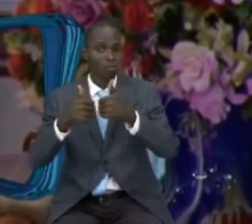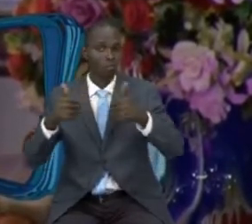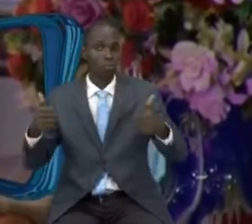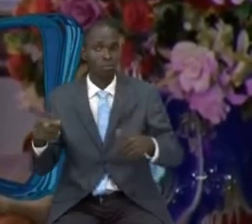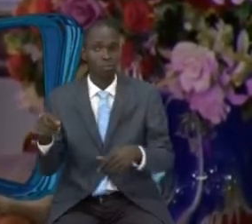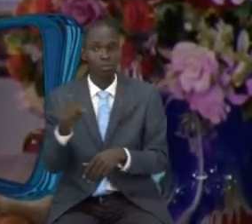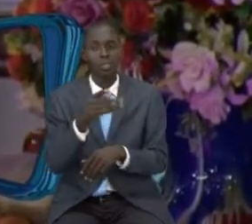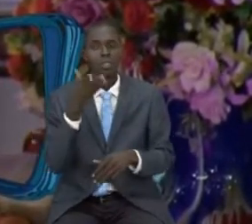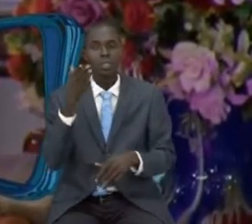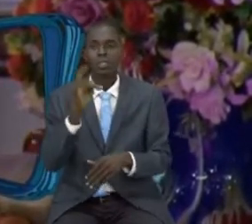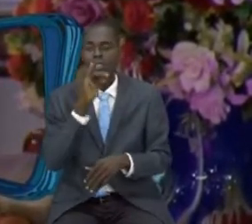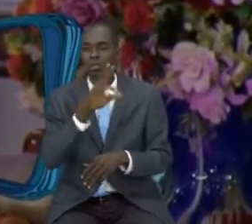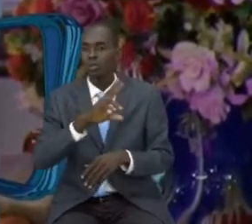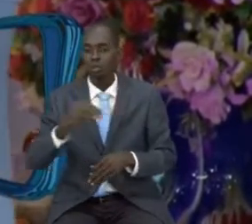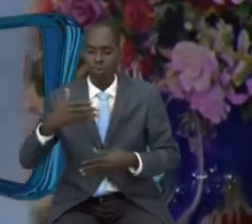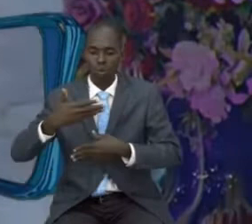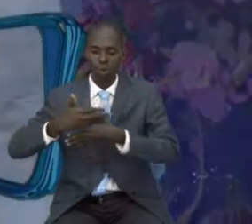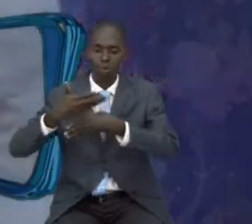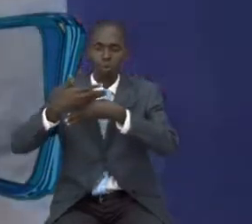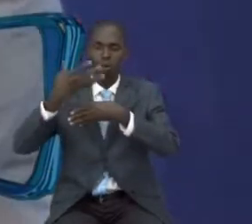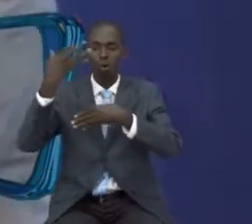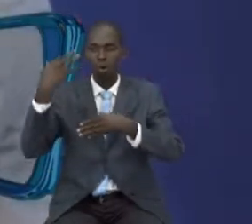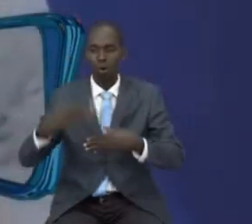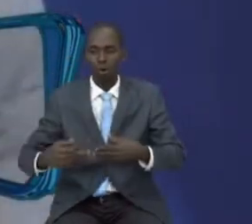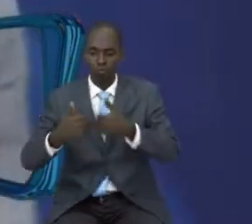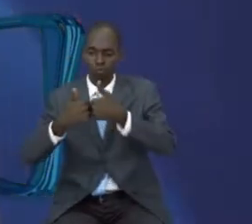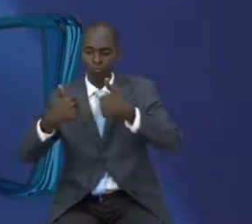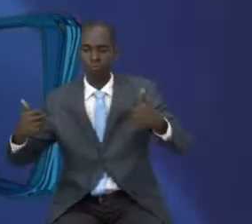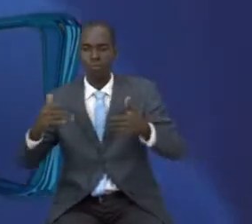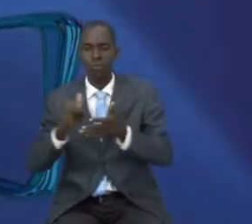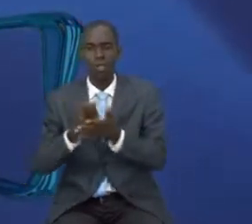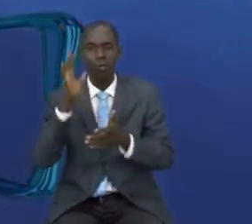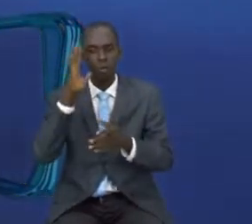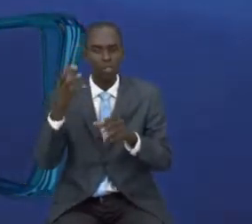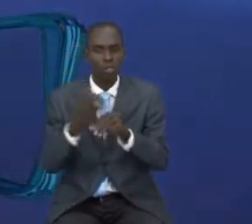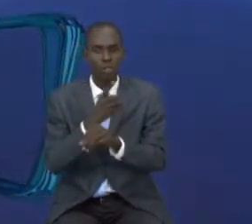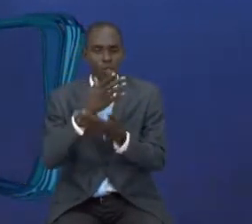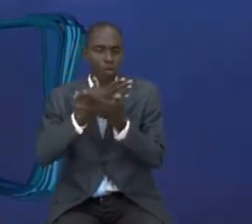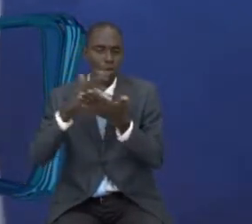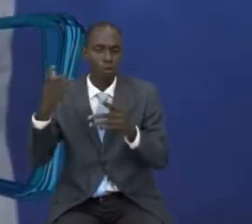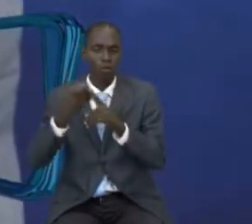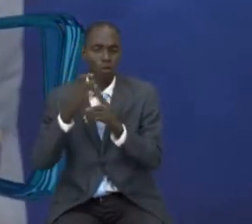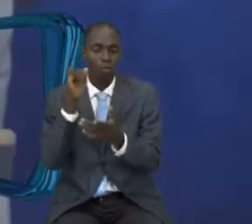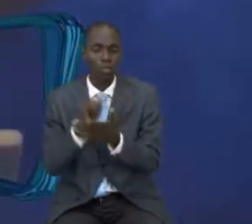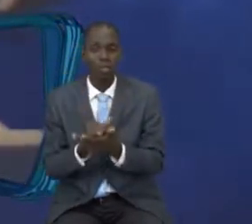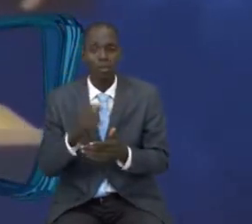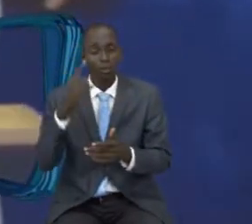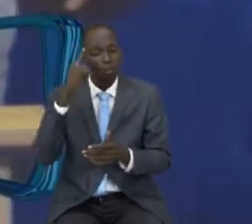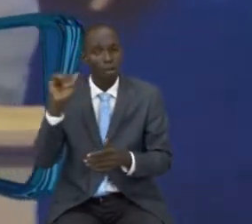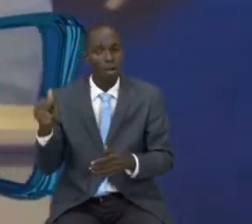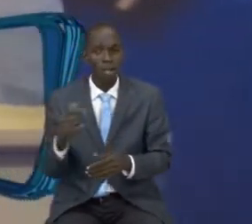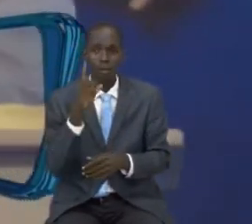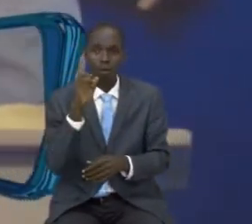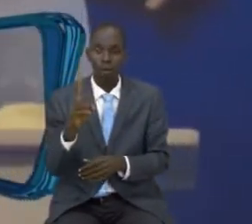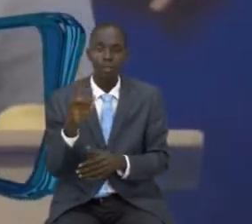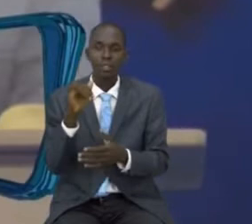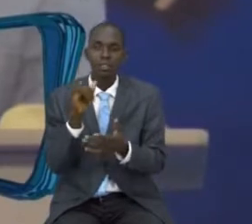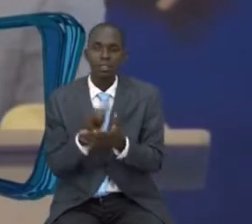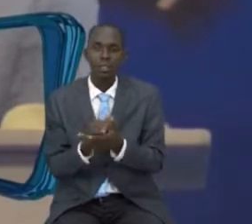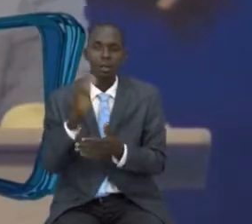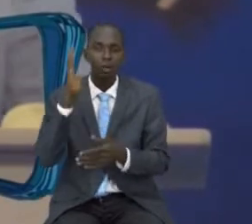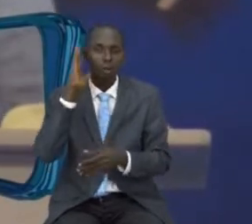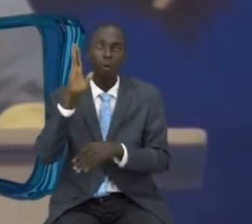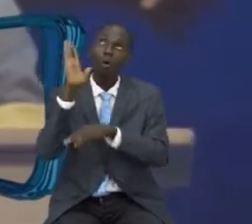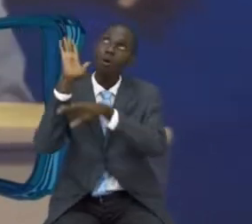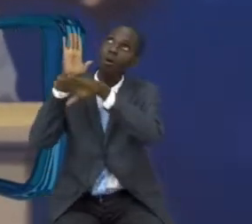no wall of demarcation that will take you away from that, for whosoever shall